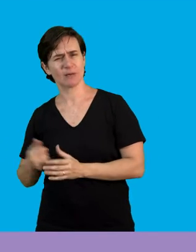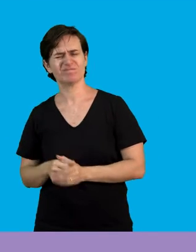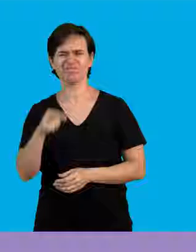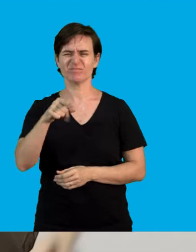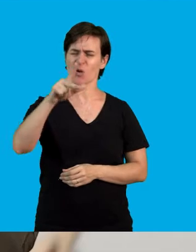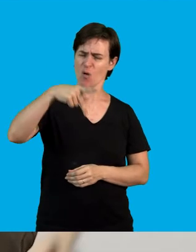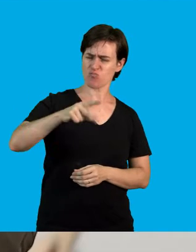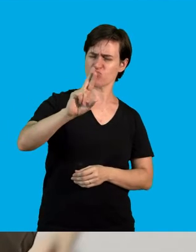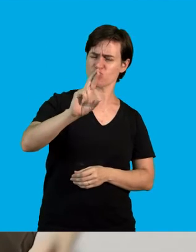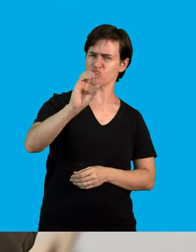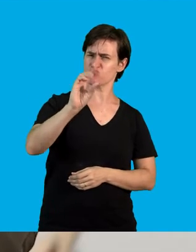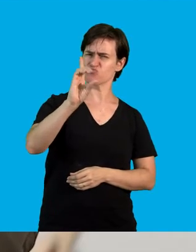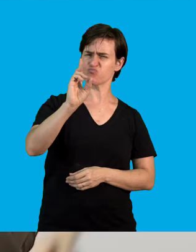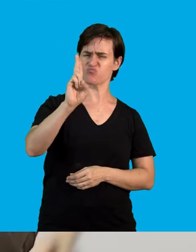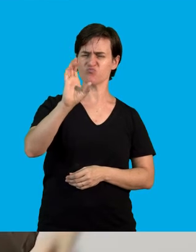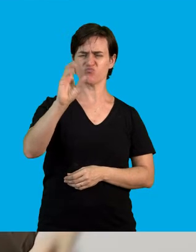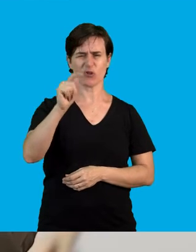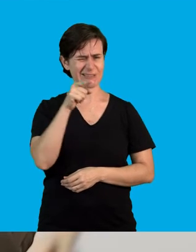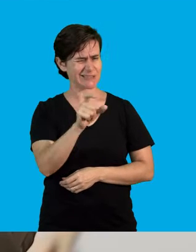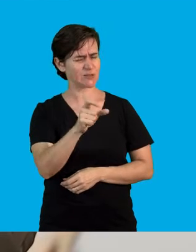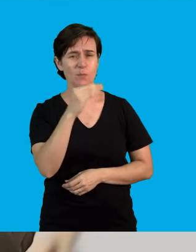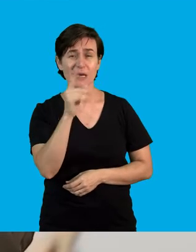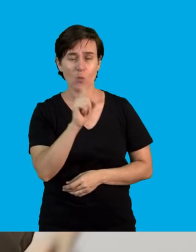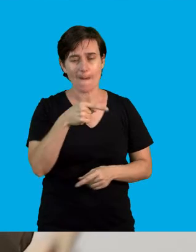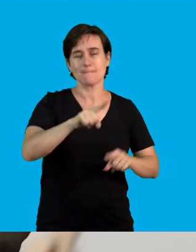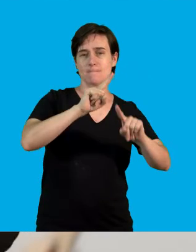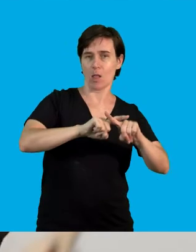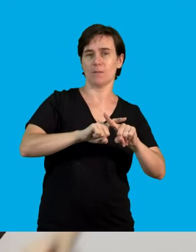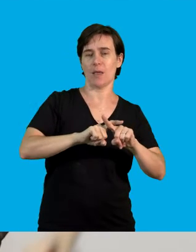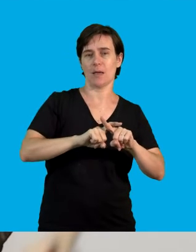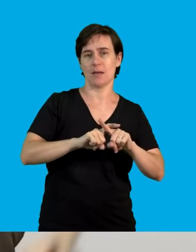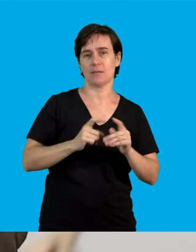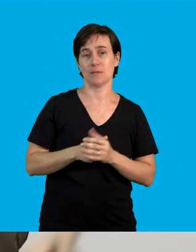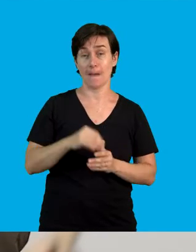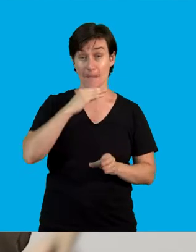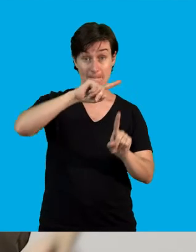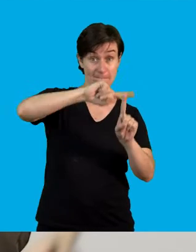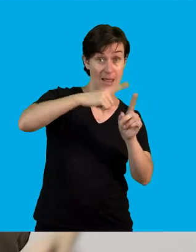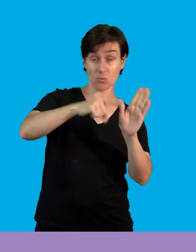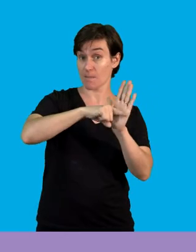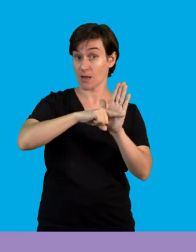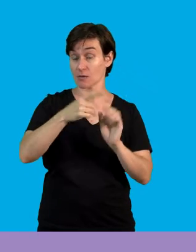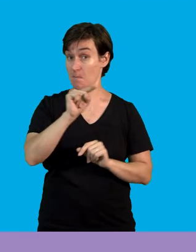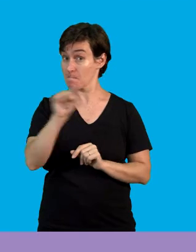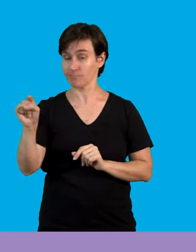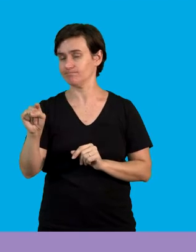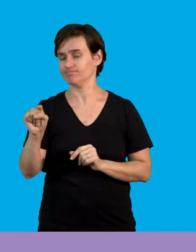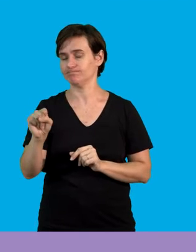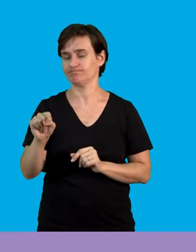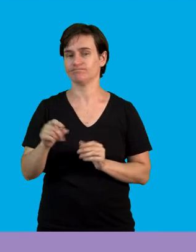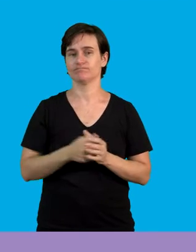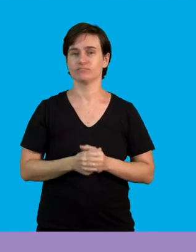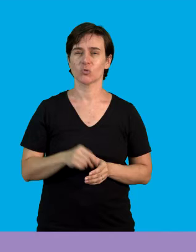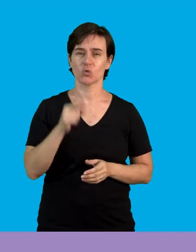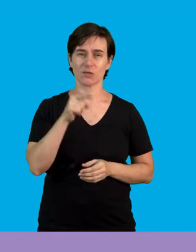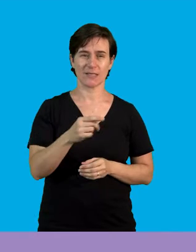they are multiplied together. So you cannot have a plus or a minus sign between them. It's one term. It's a negative